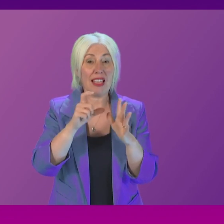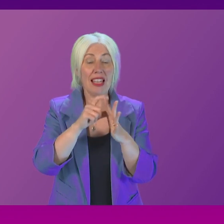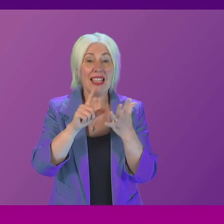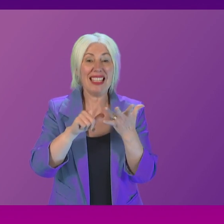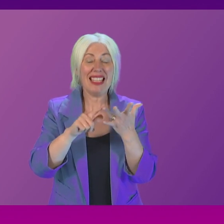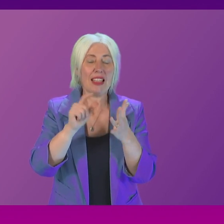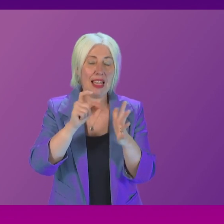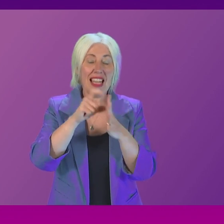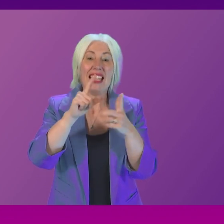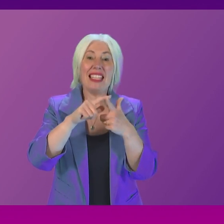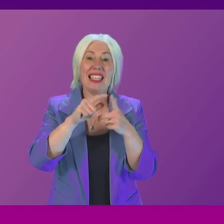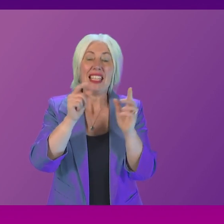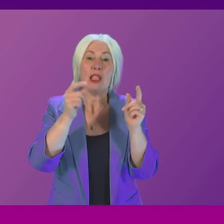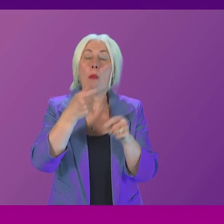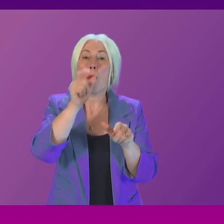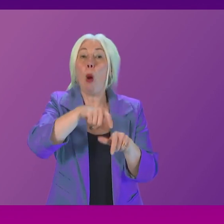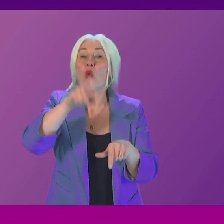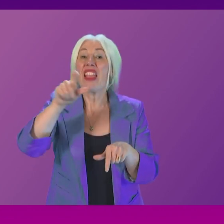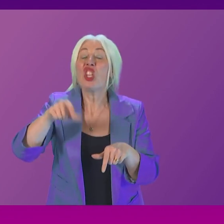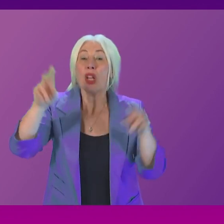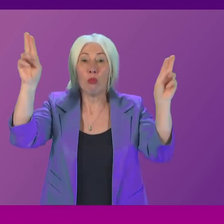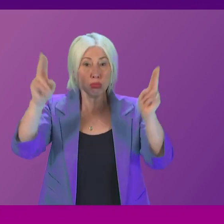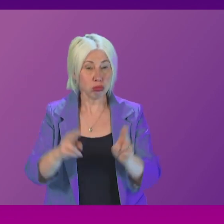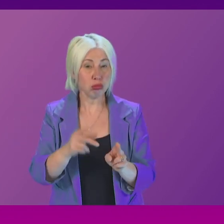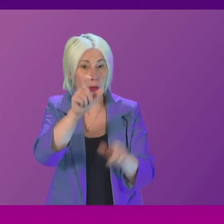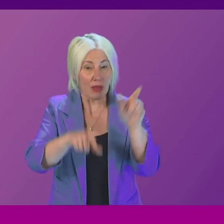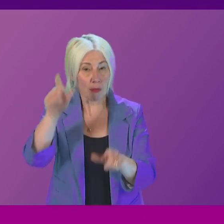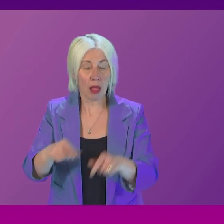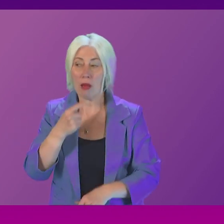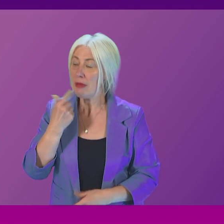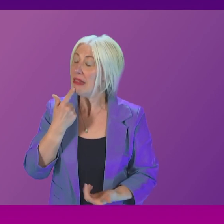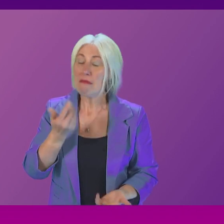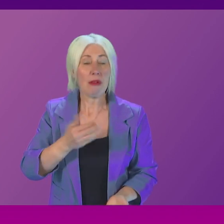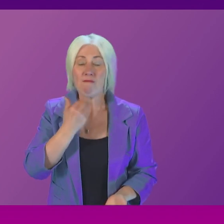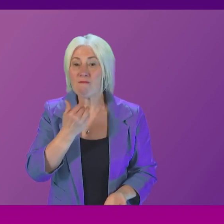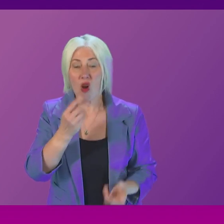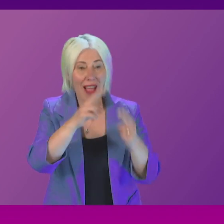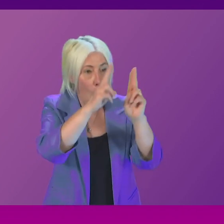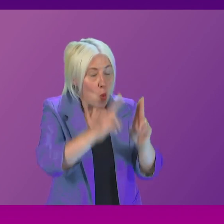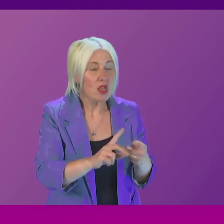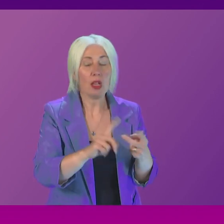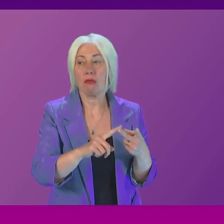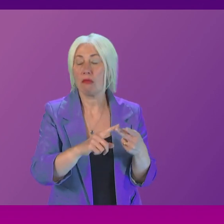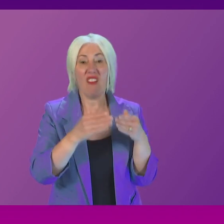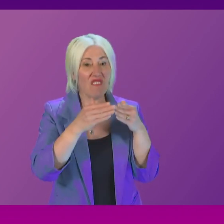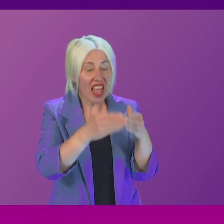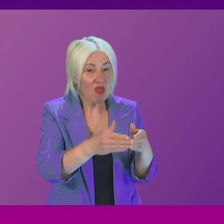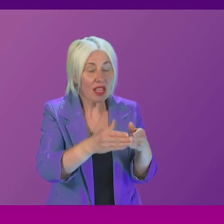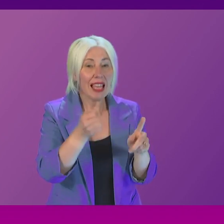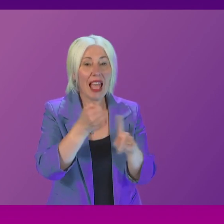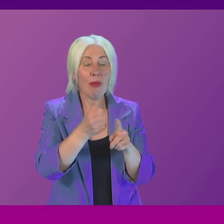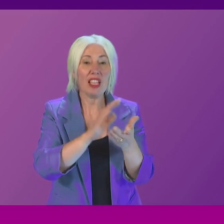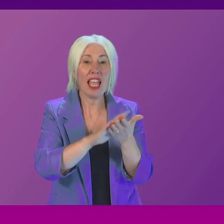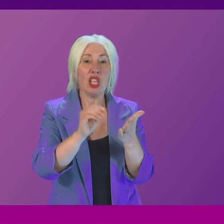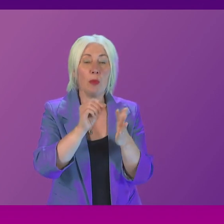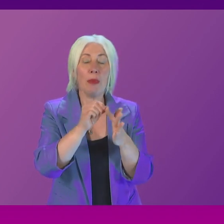depopulation. And the contributing factors include the lack of housing, the ferries, the impact of HPMAs,